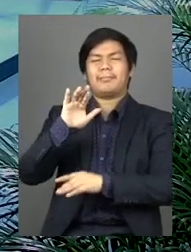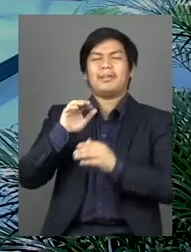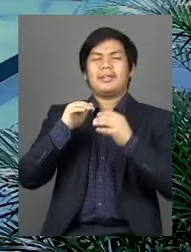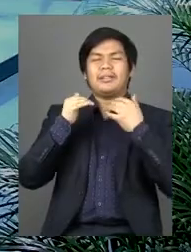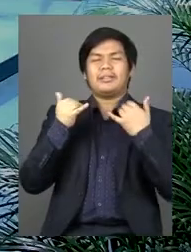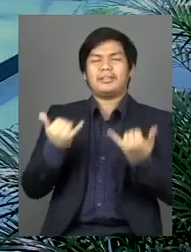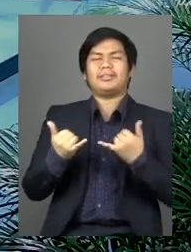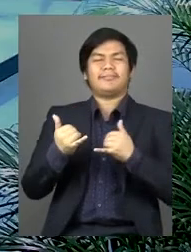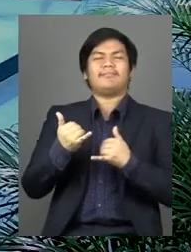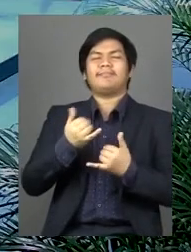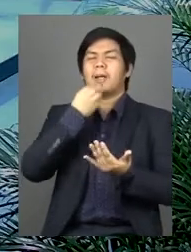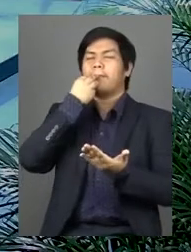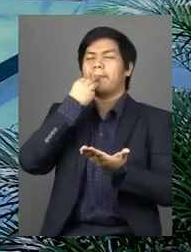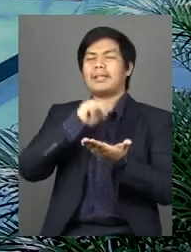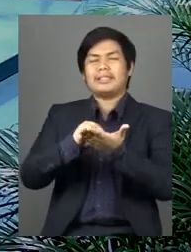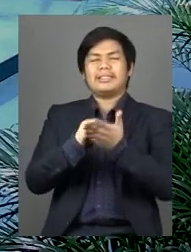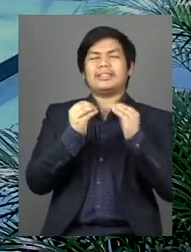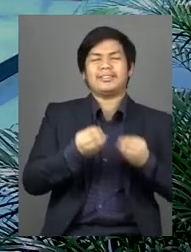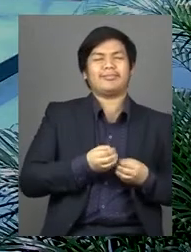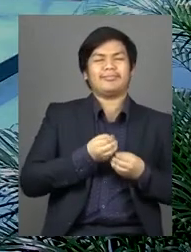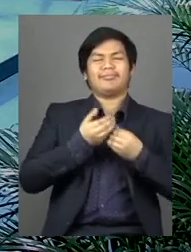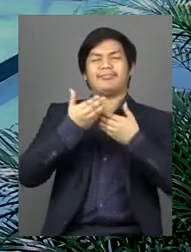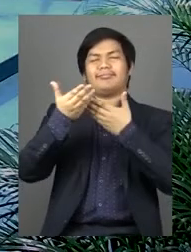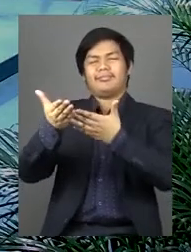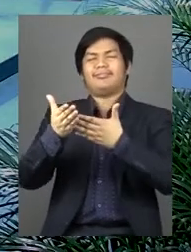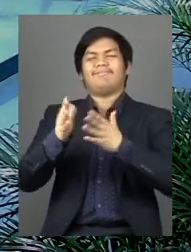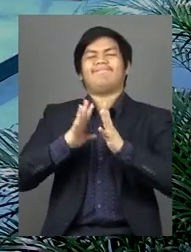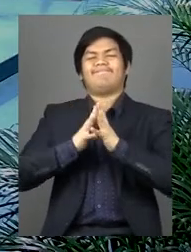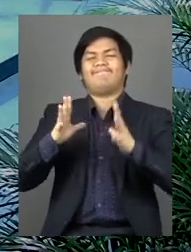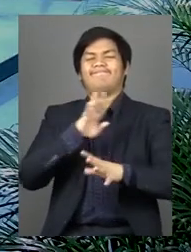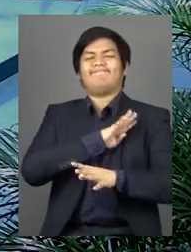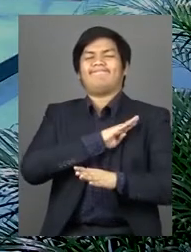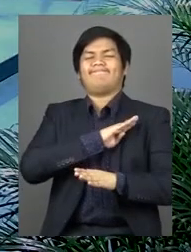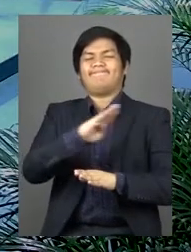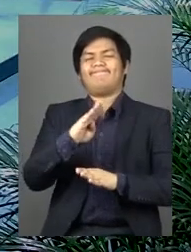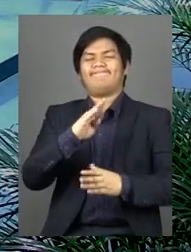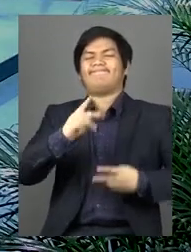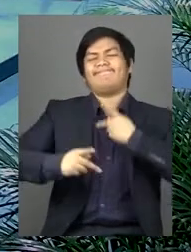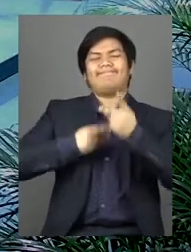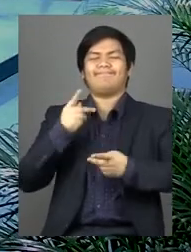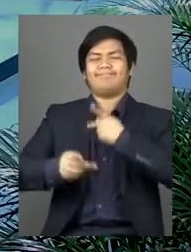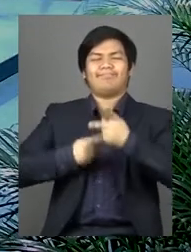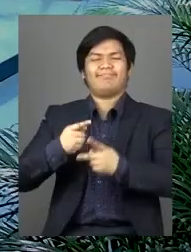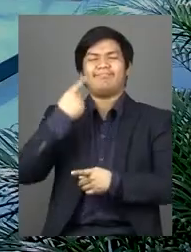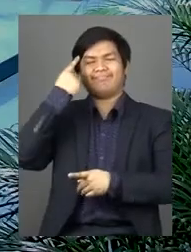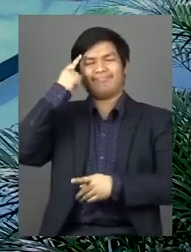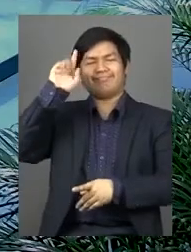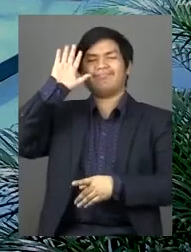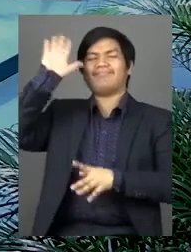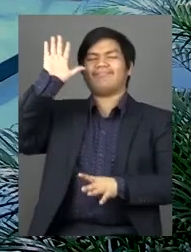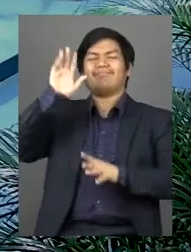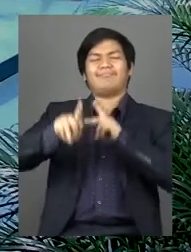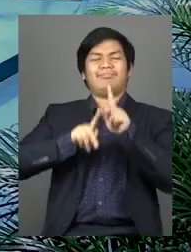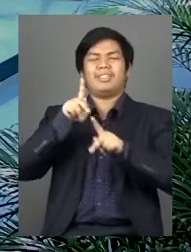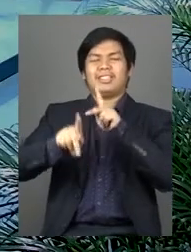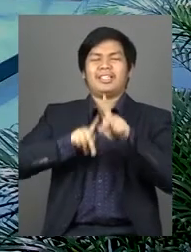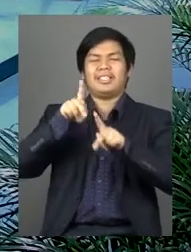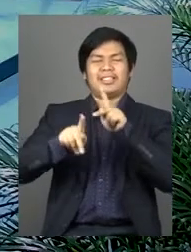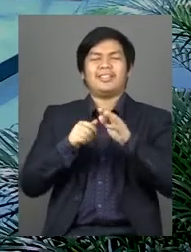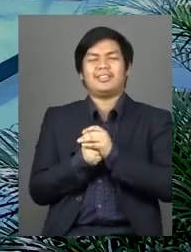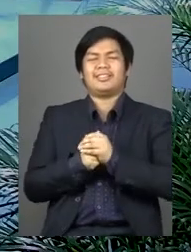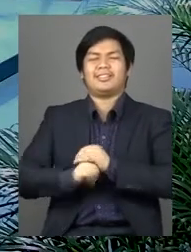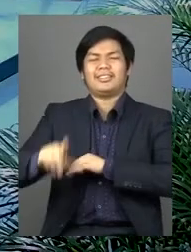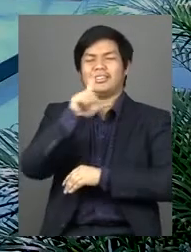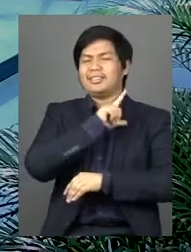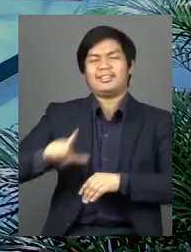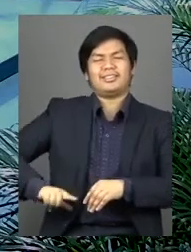he delivers your message with courage and compassion for your flock. Lord, do not